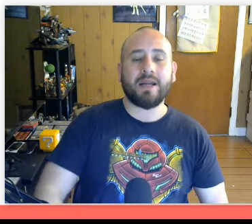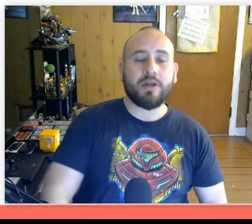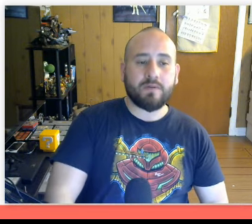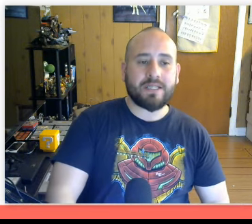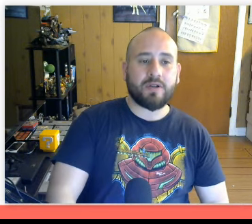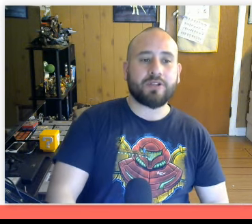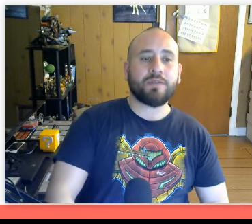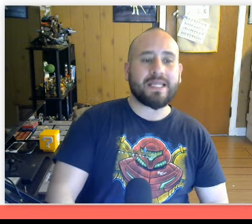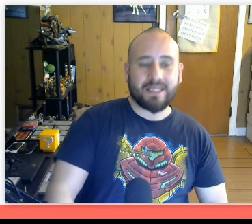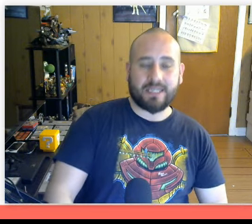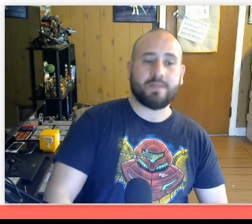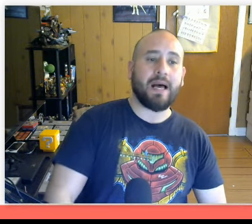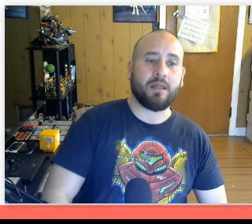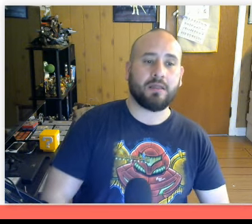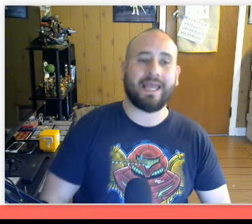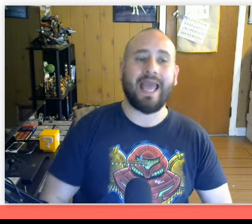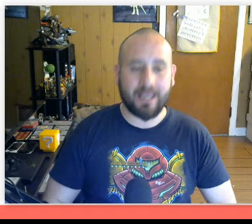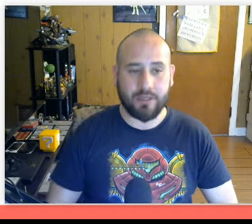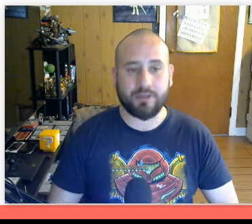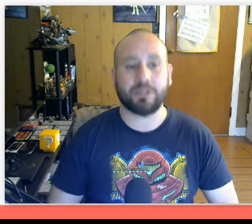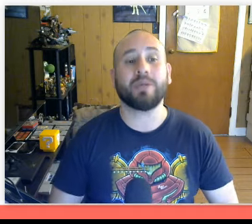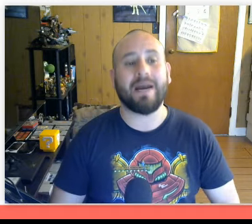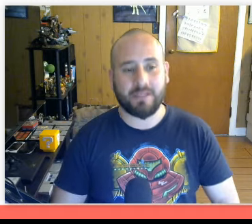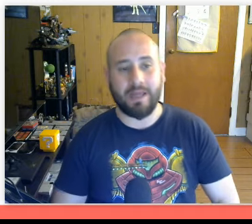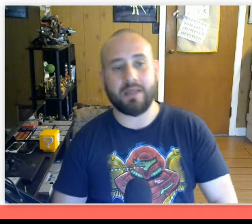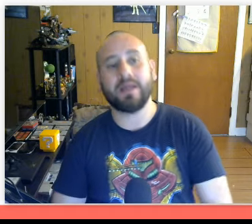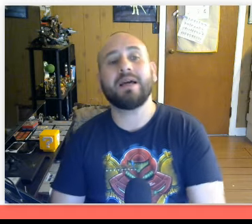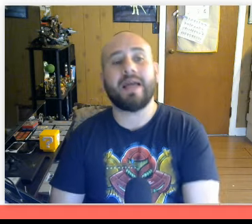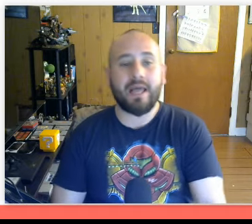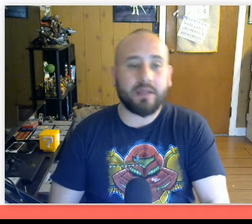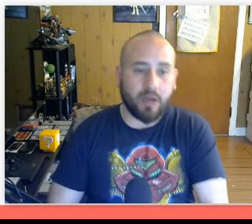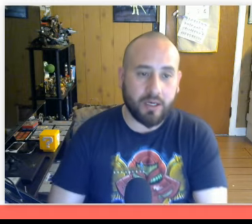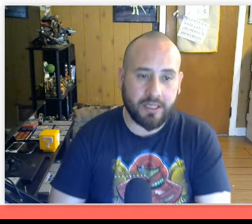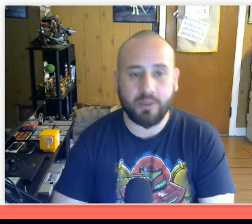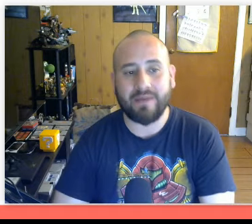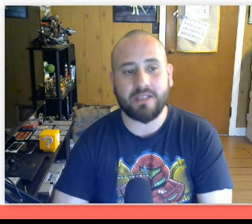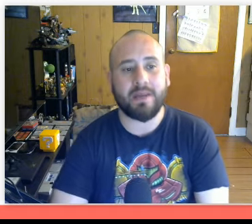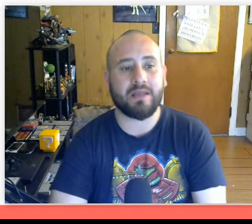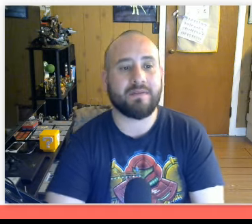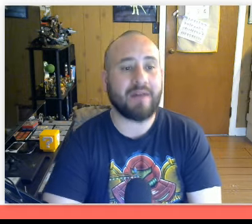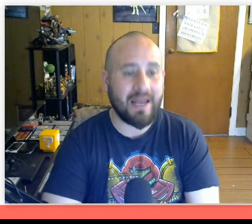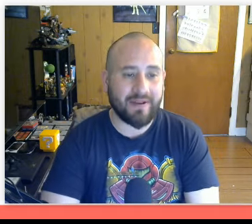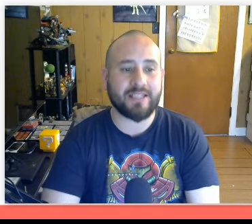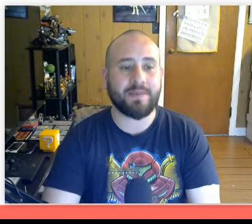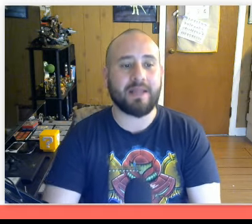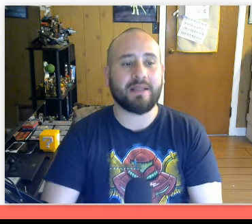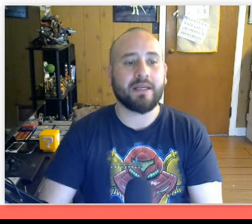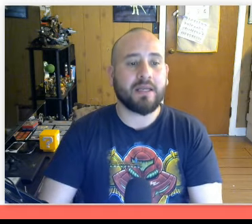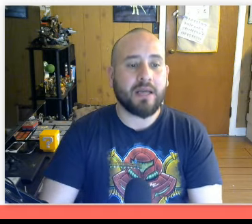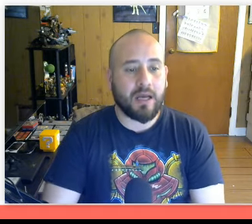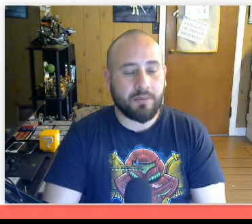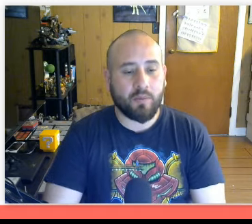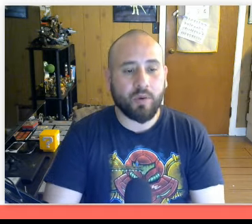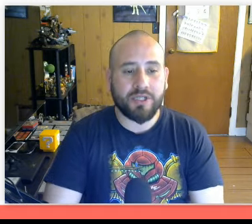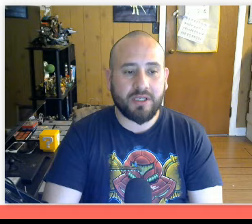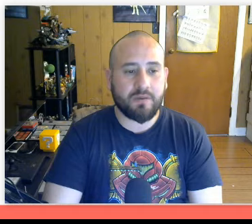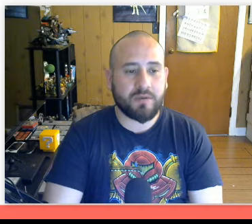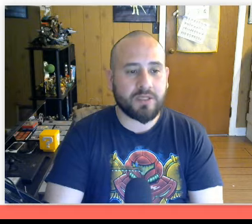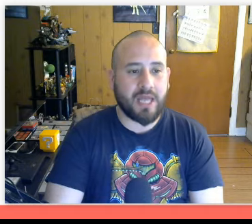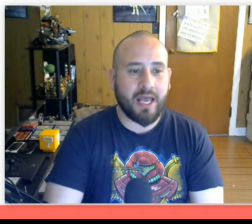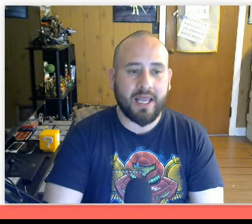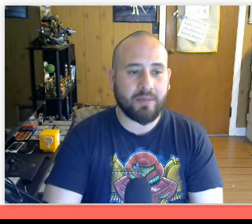And other restaurants you basically spell, like Henko's, you would have to spell it. Hale and Hearty, you would have to spell it. Five Guys, spell it. We're just